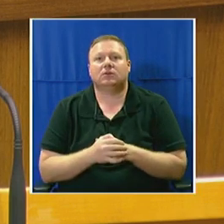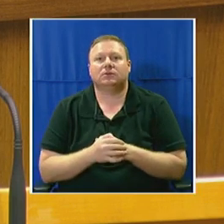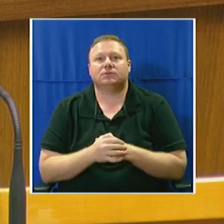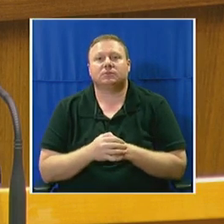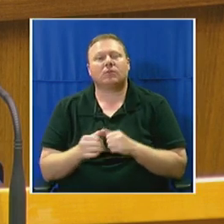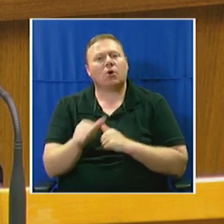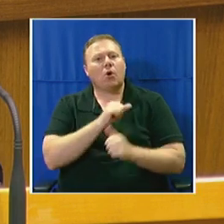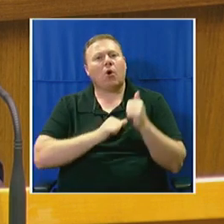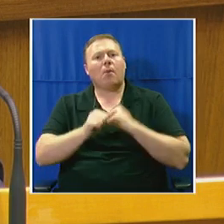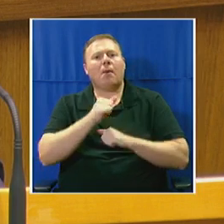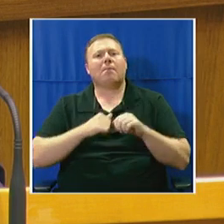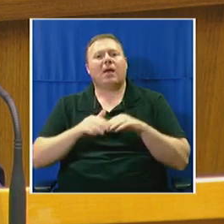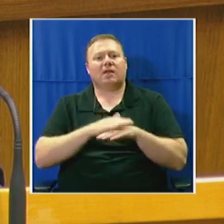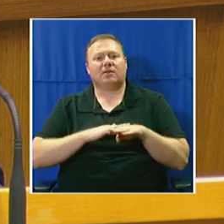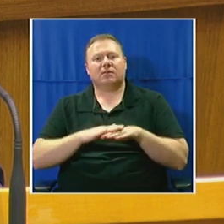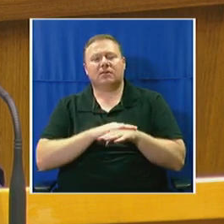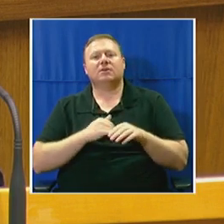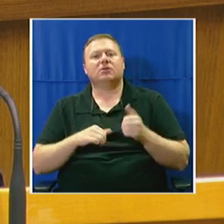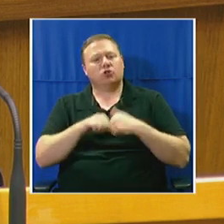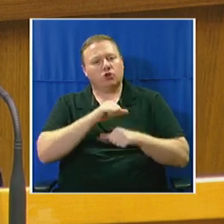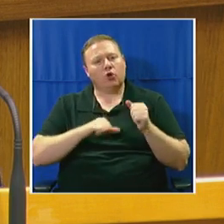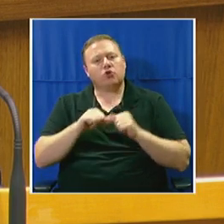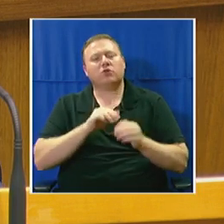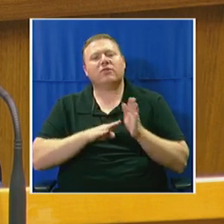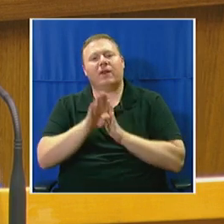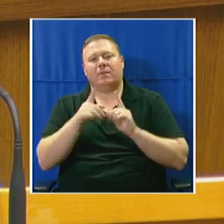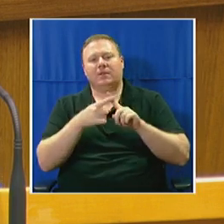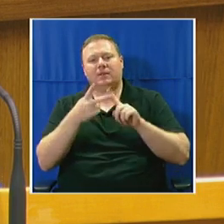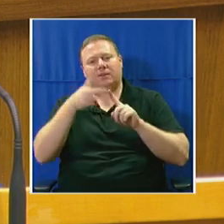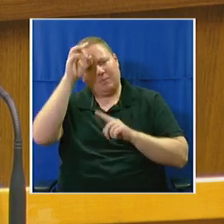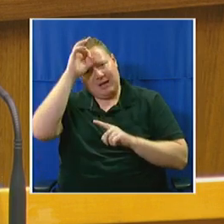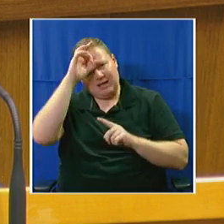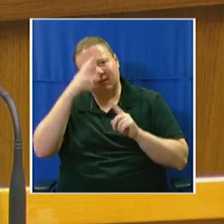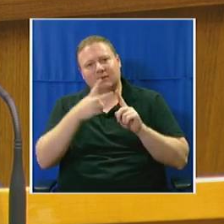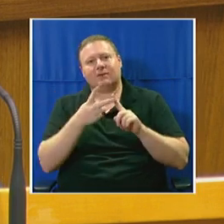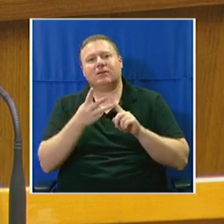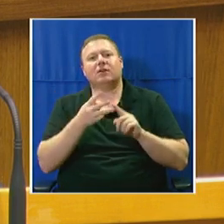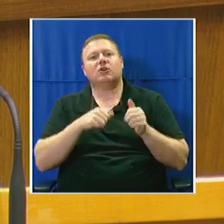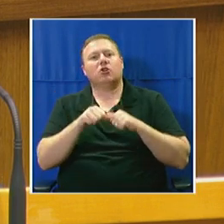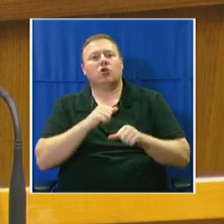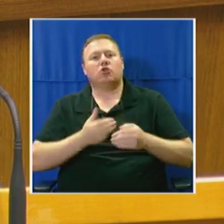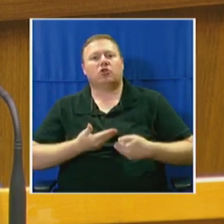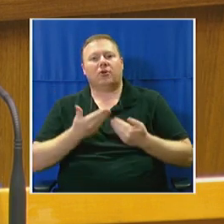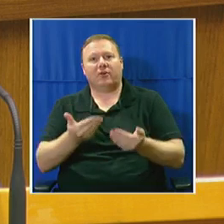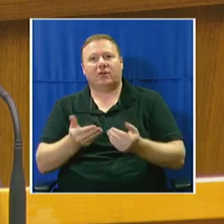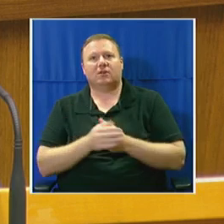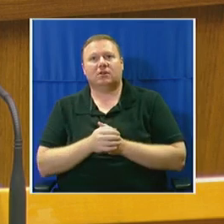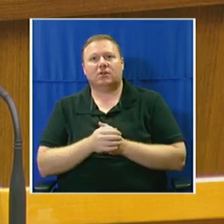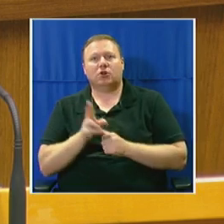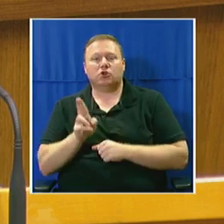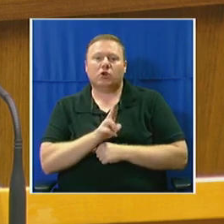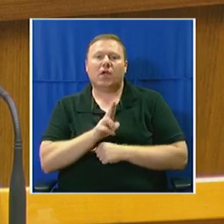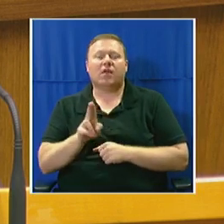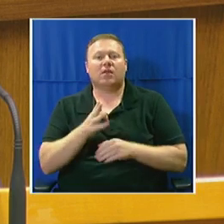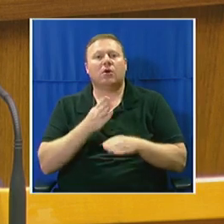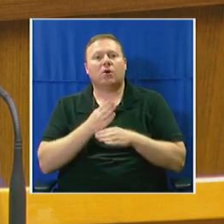our culture as black Africans to abuse women and children let us go back to our